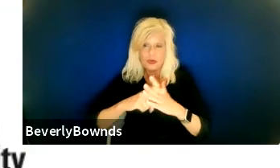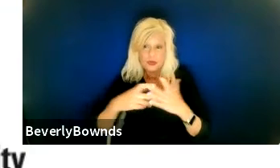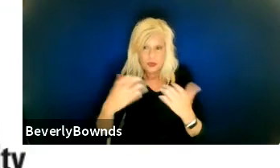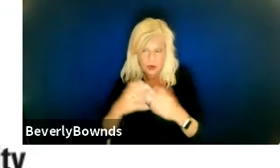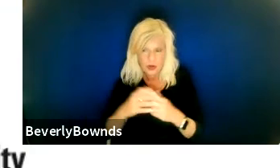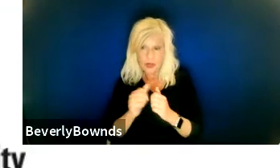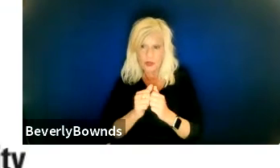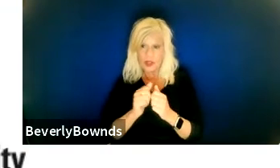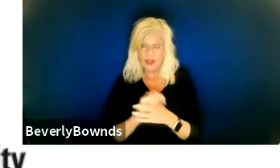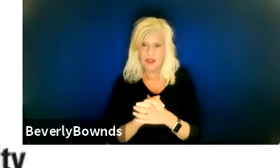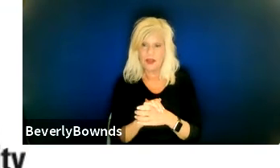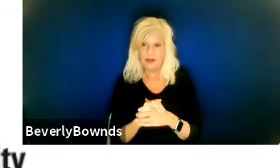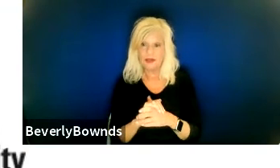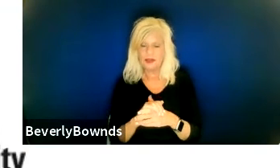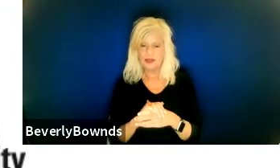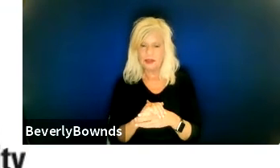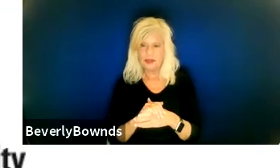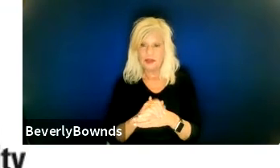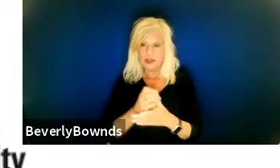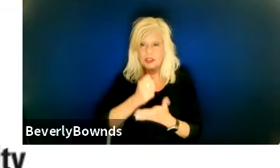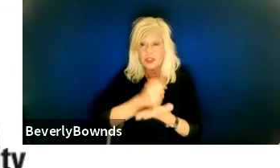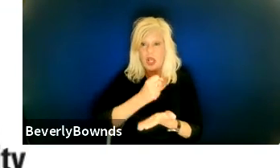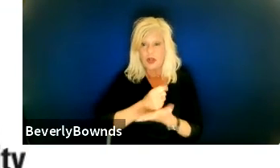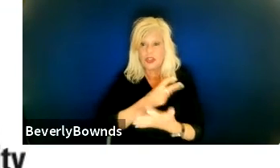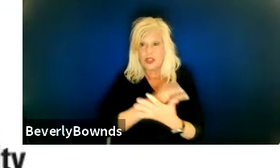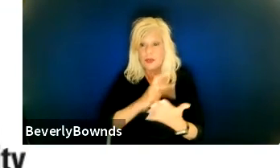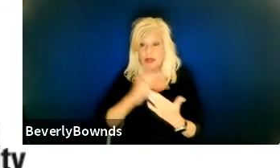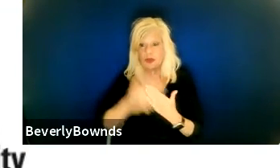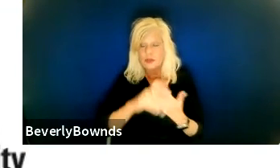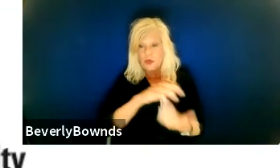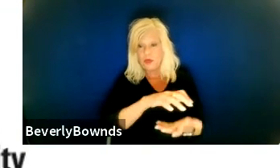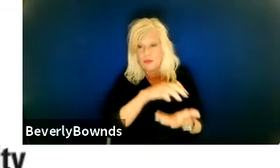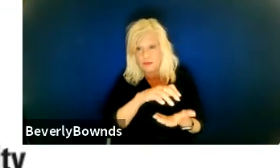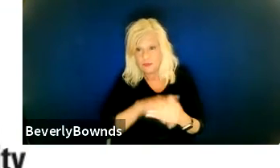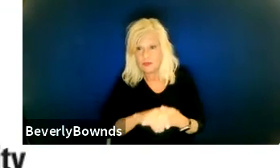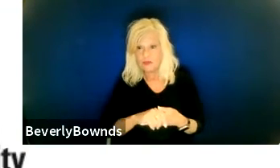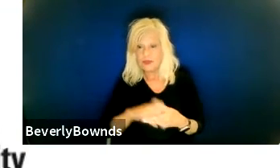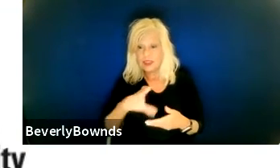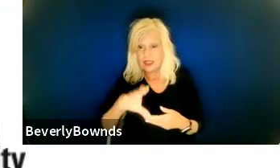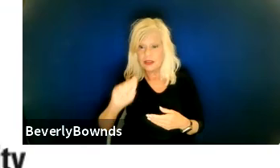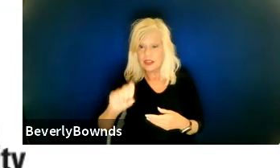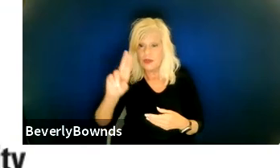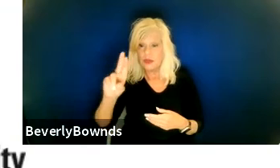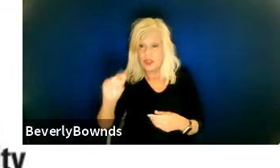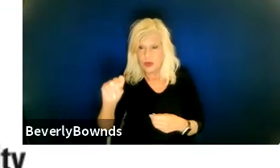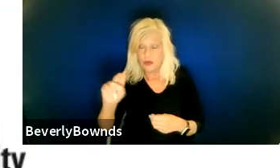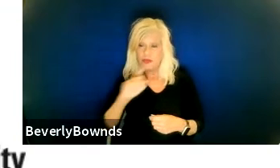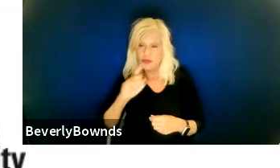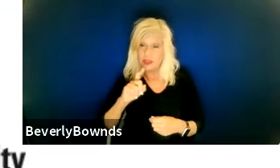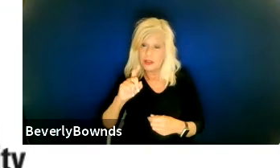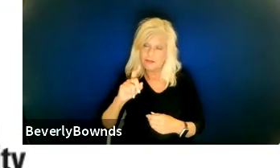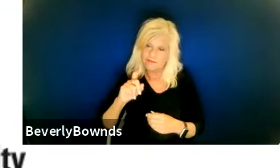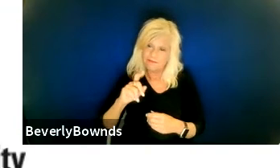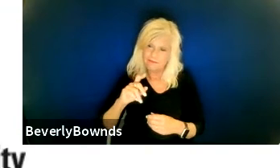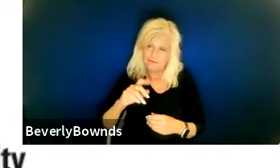with a scholarship in my master's program at the California State University, Northridge, a very prestigious scholarship where I got to